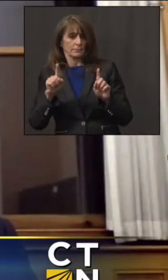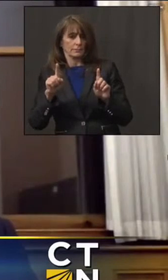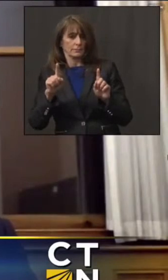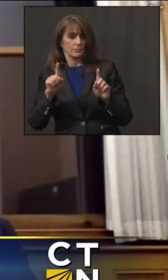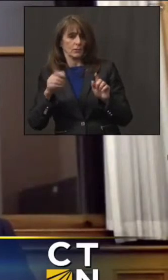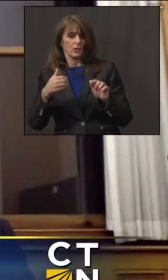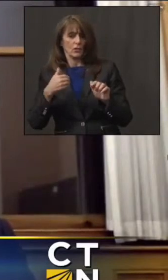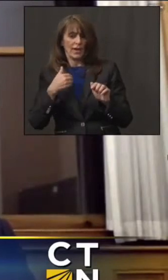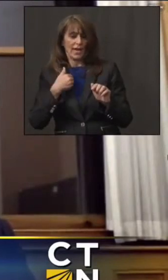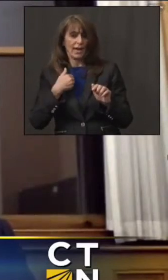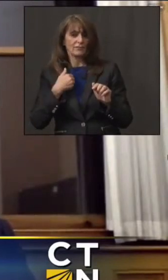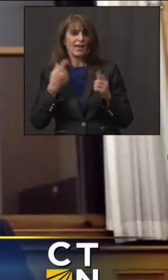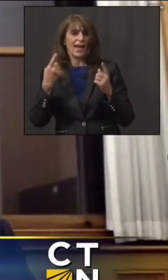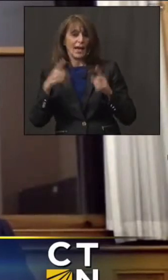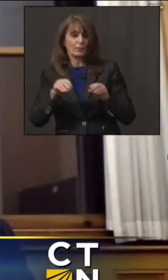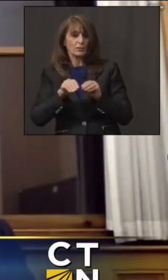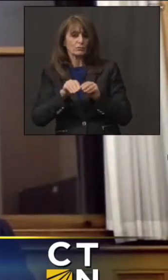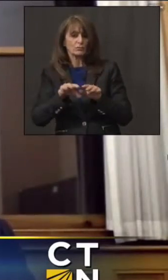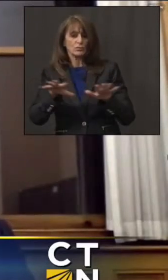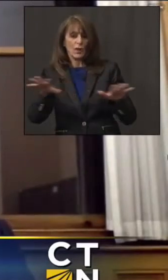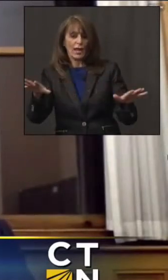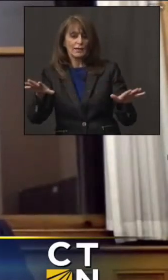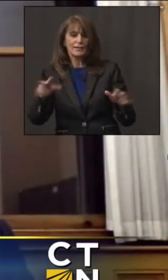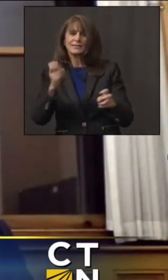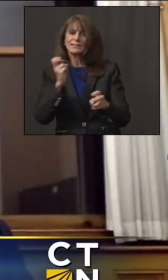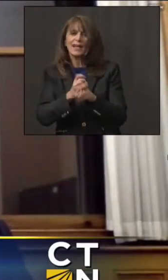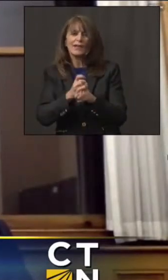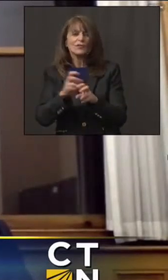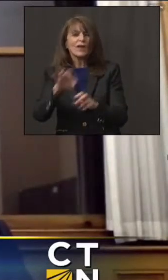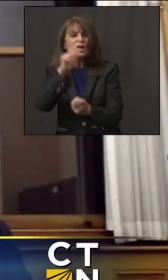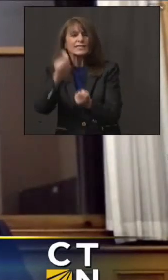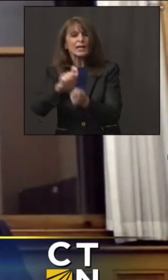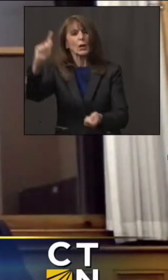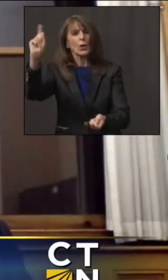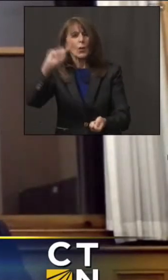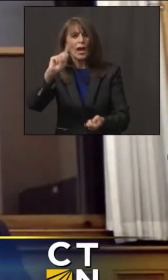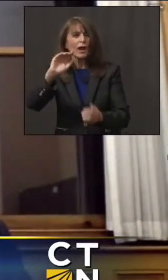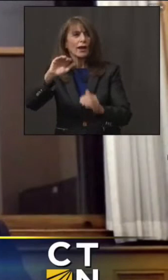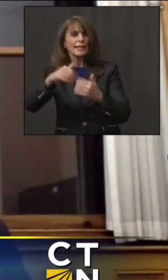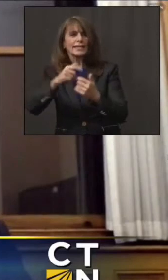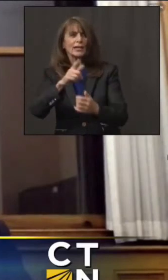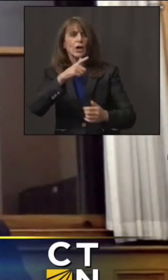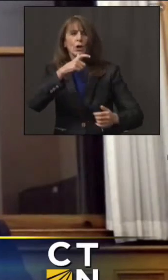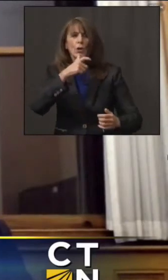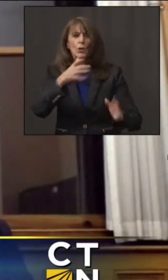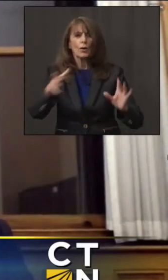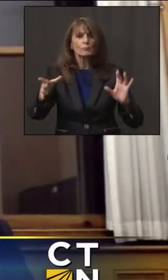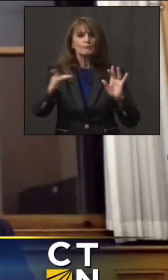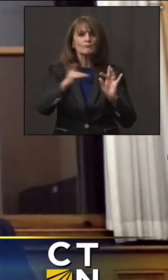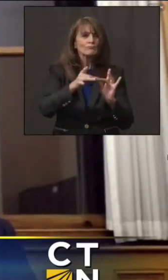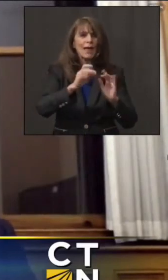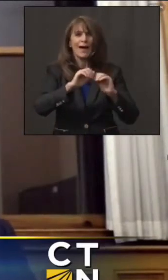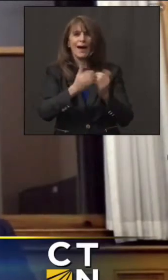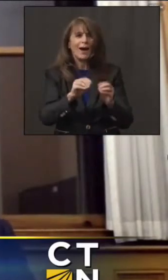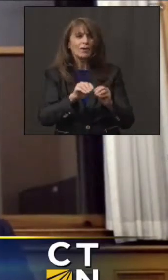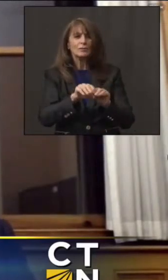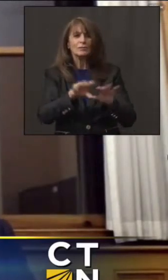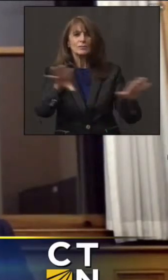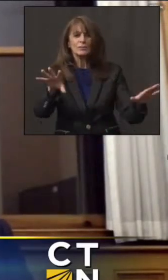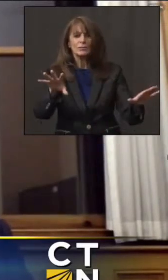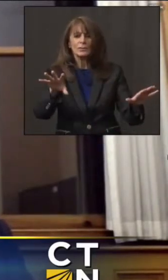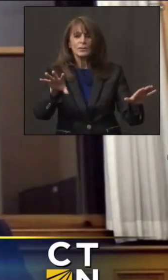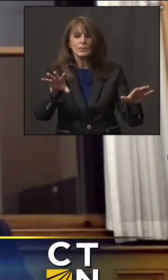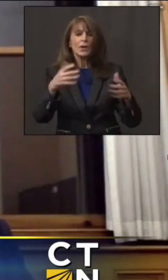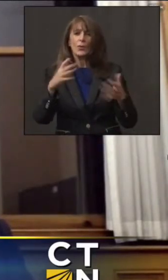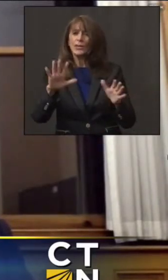of community transmission like this, it's often hard to isolate the exact moment in time where that transmission event occurred. And so we don't want to